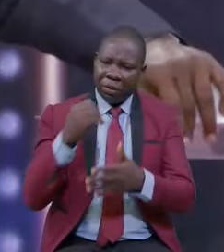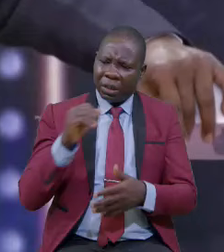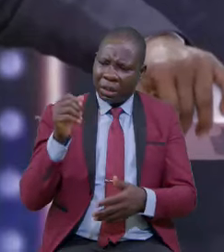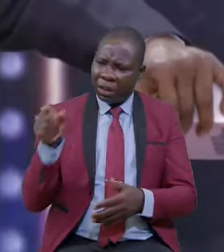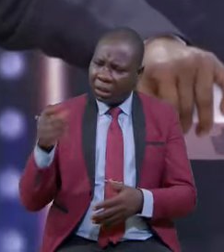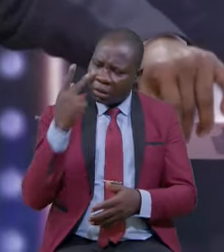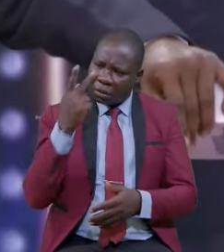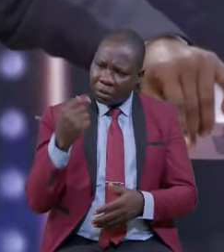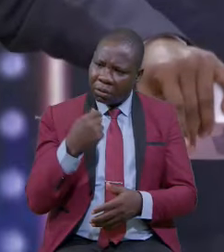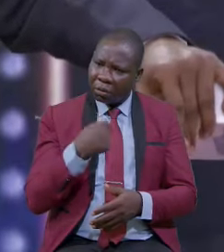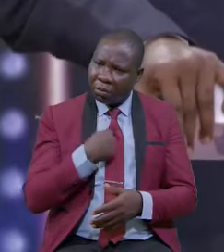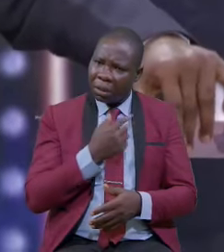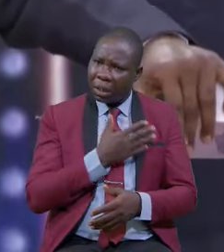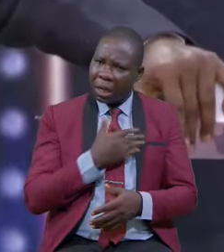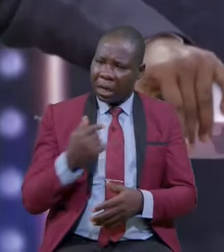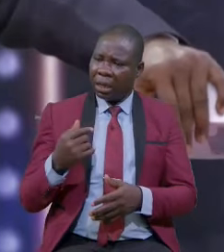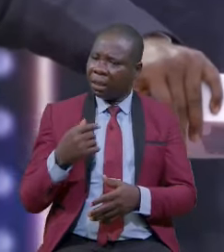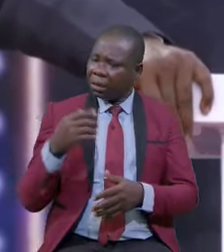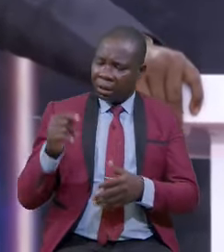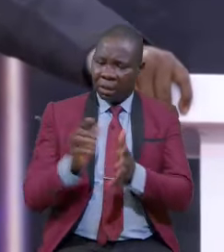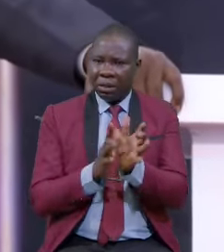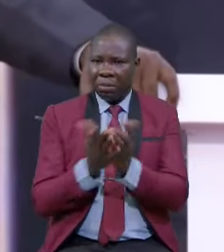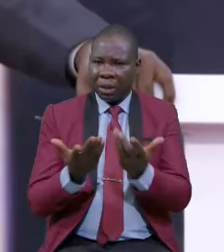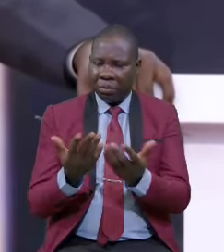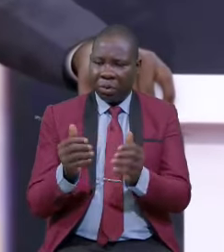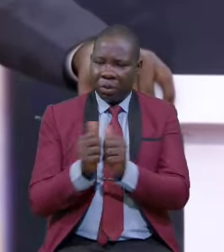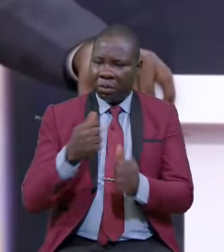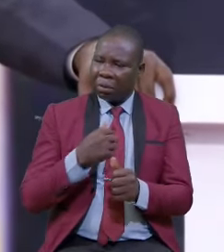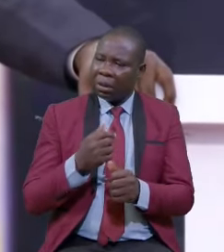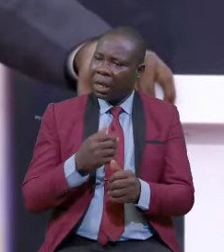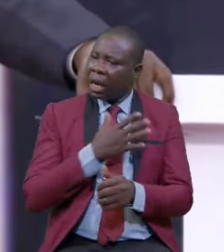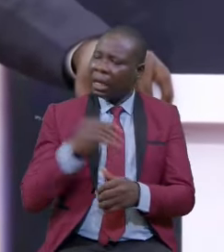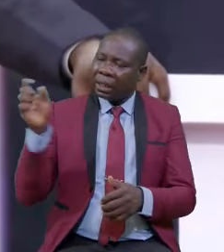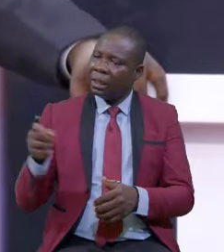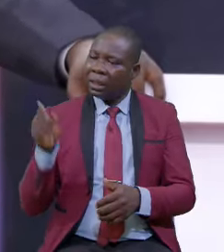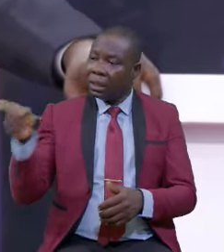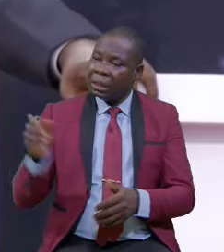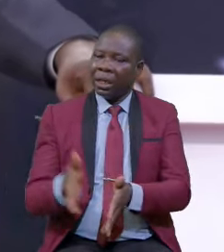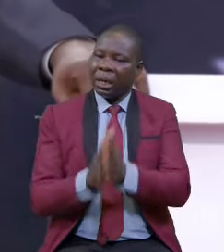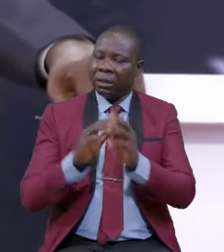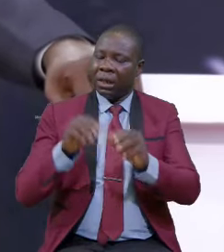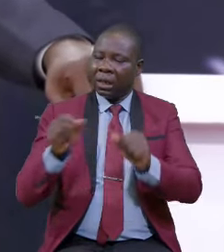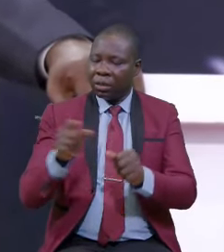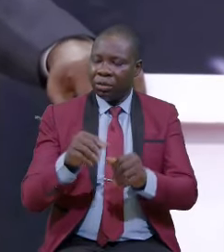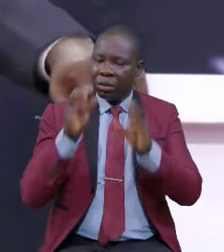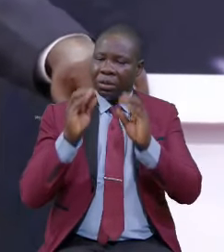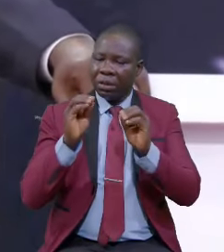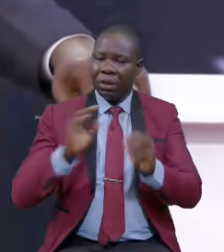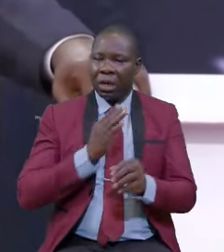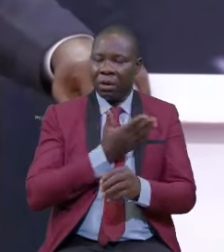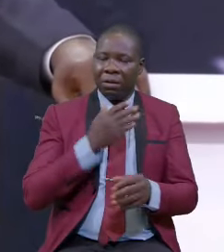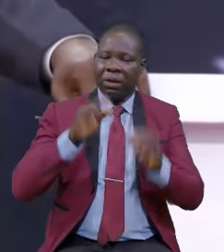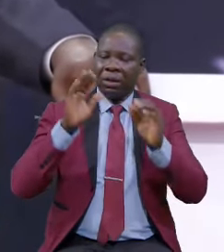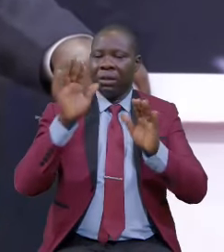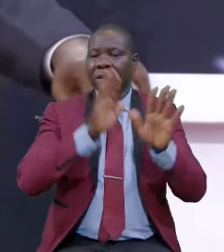preach? Teach our Sunday school tomorrow morning, because this was Saturday. I said, okay, because you're